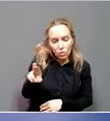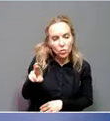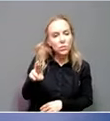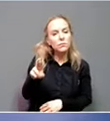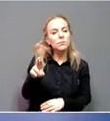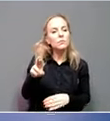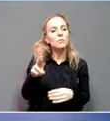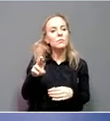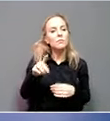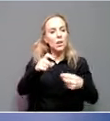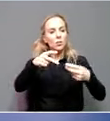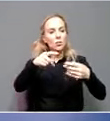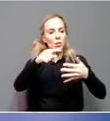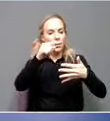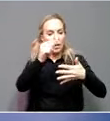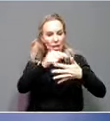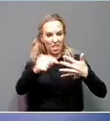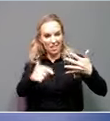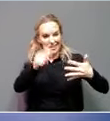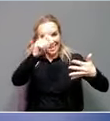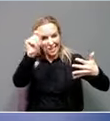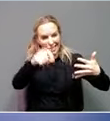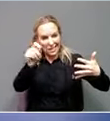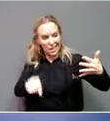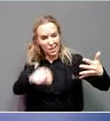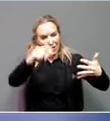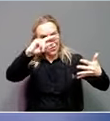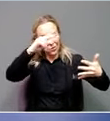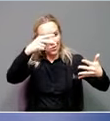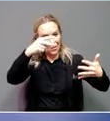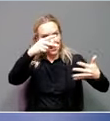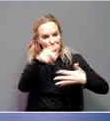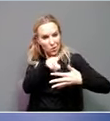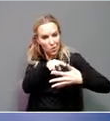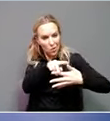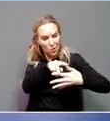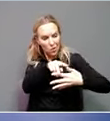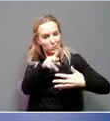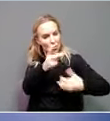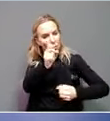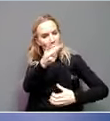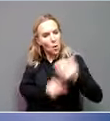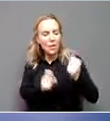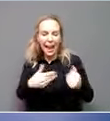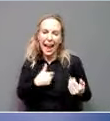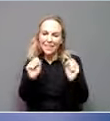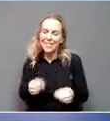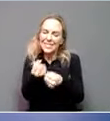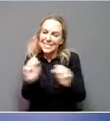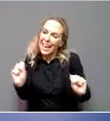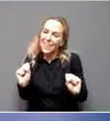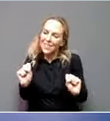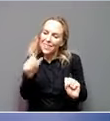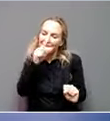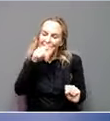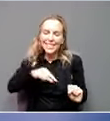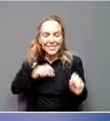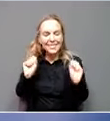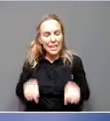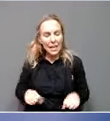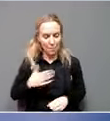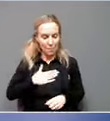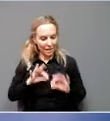two of those, if not both, you can have a really safe Thanksgiving. I'm pretty excited that my family will